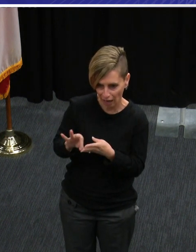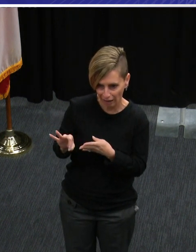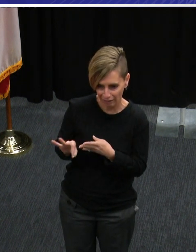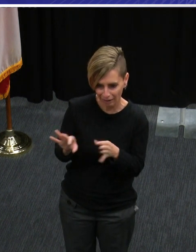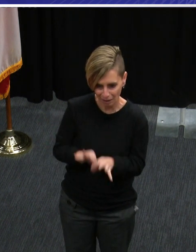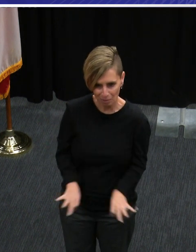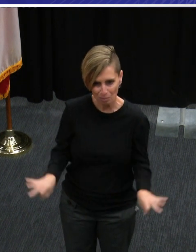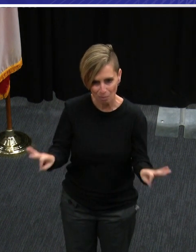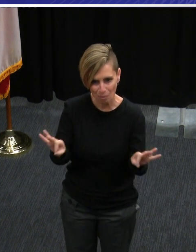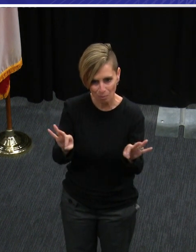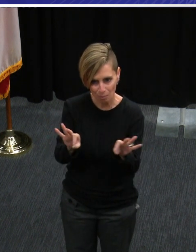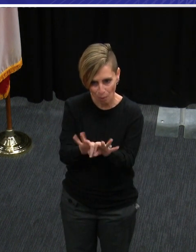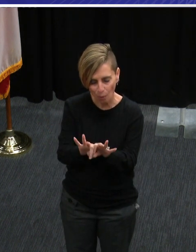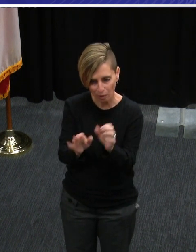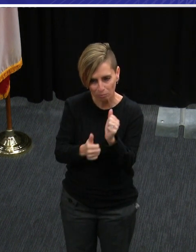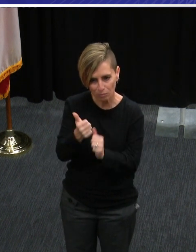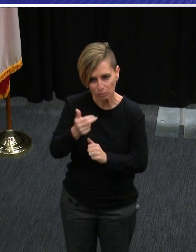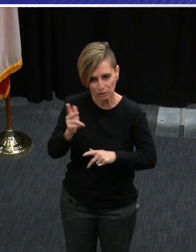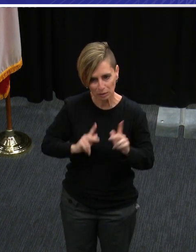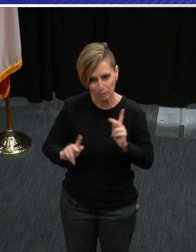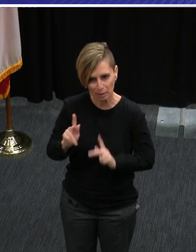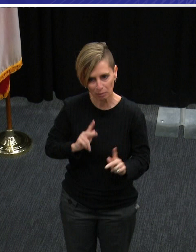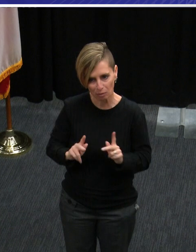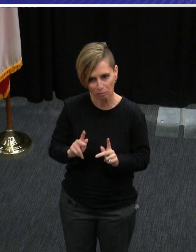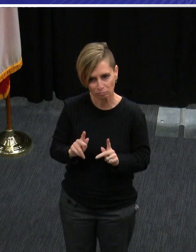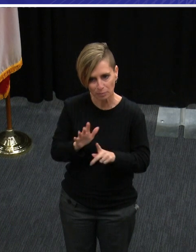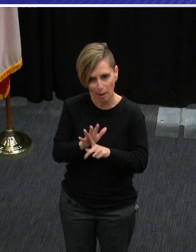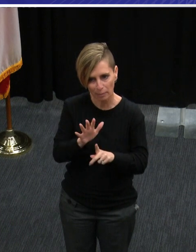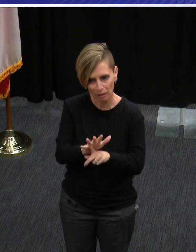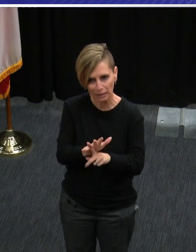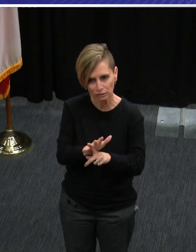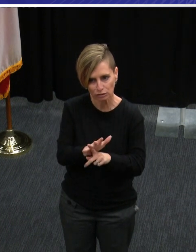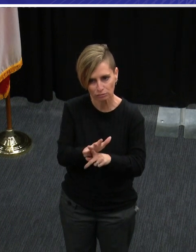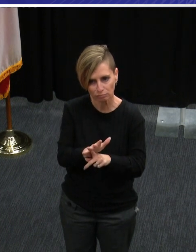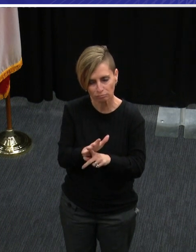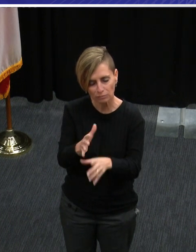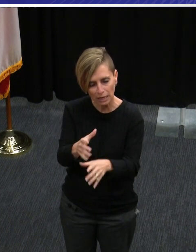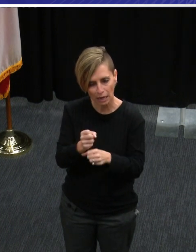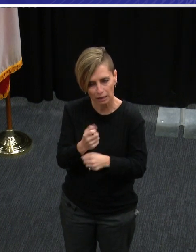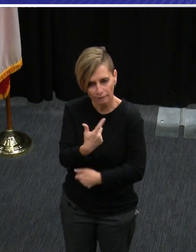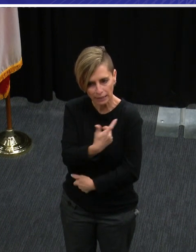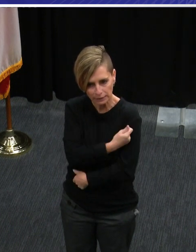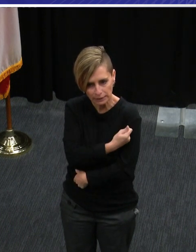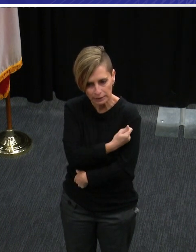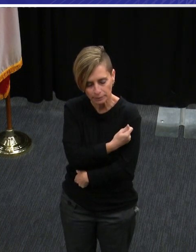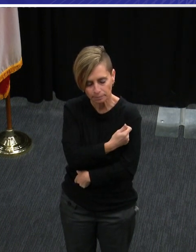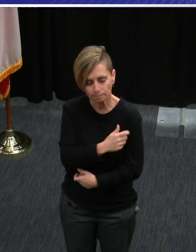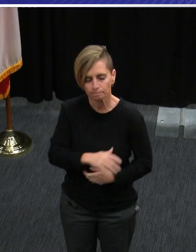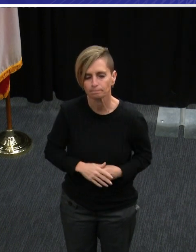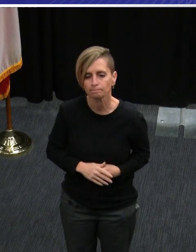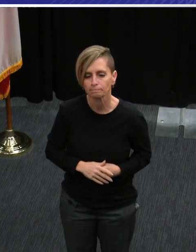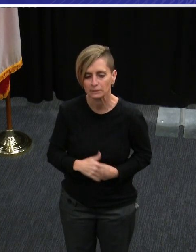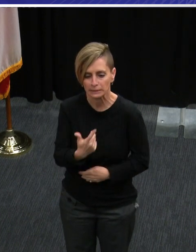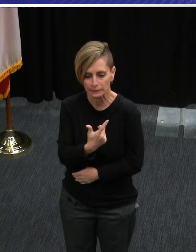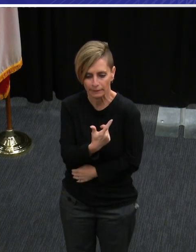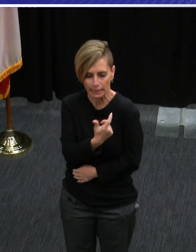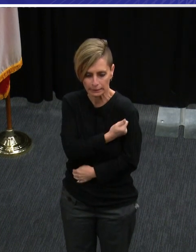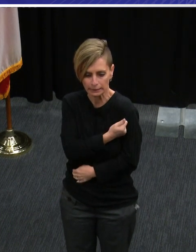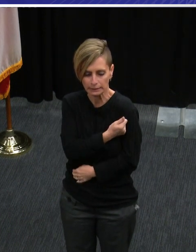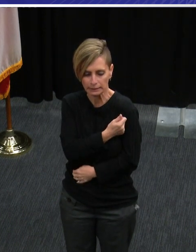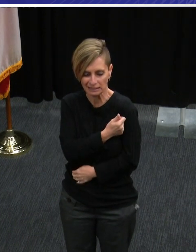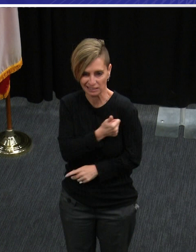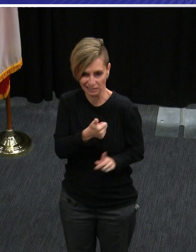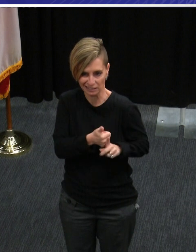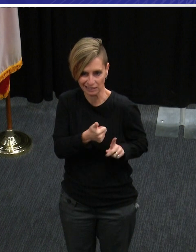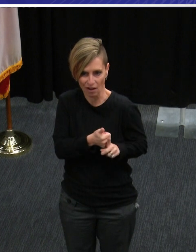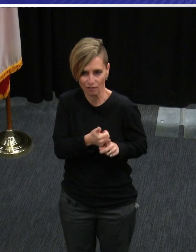large percentage of our population get this vaccine. We appreciate the enthusiasm. The vaccine is the path out of this pandemic, and although we